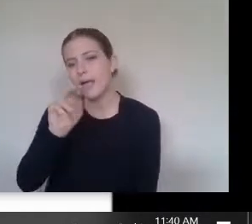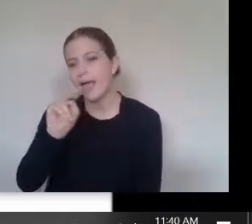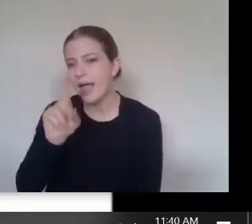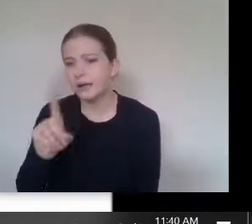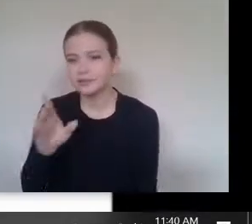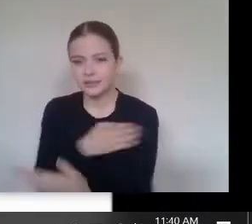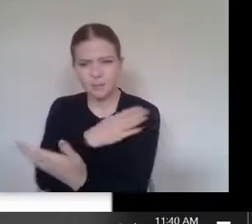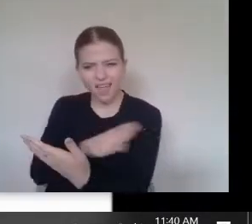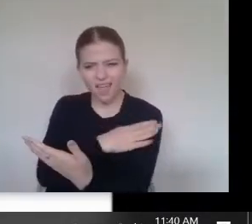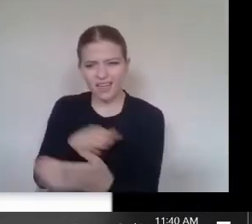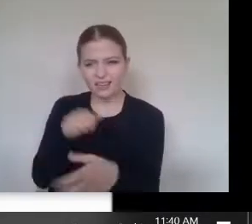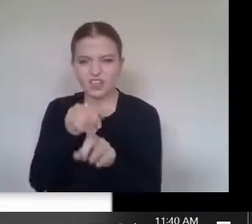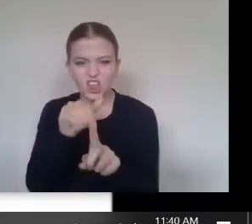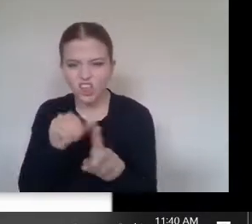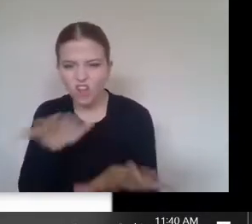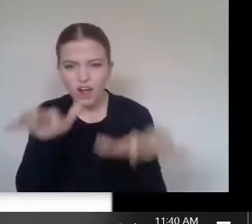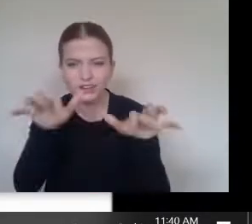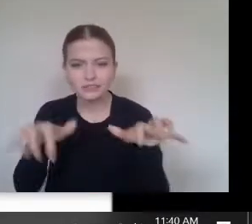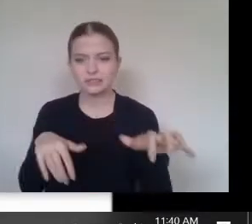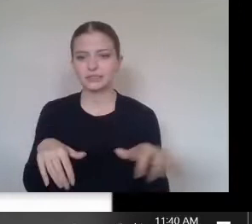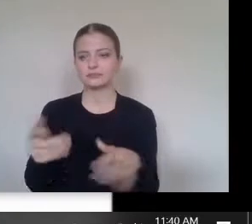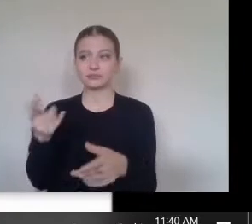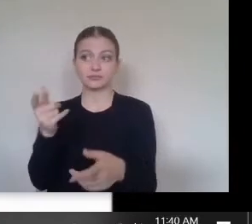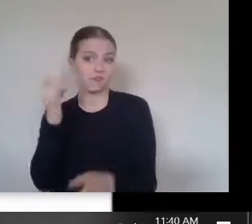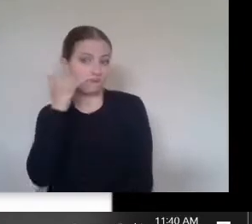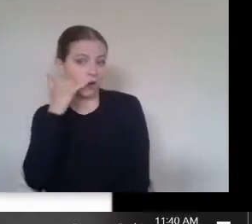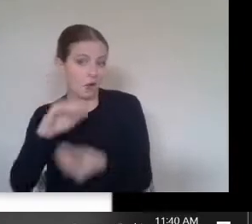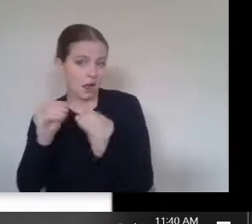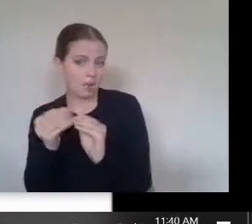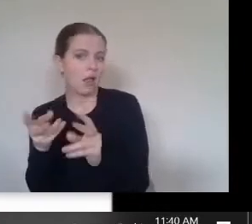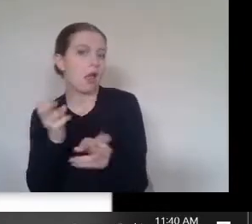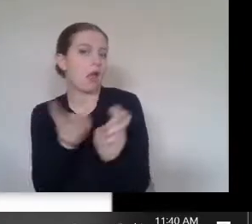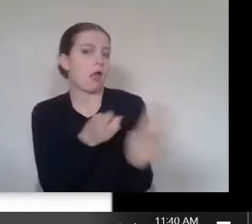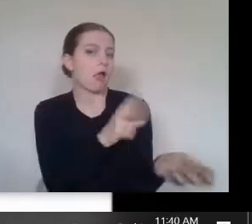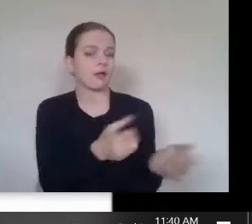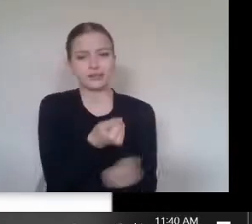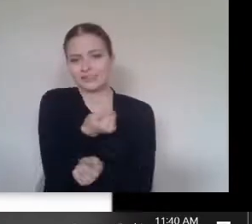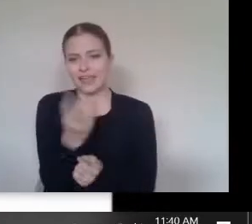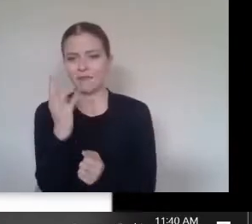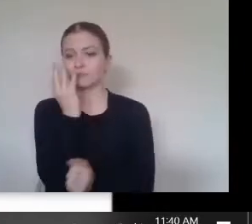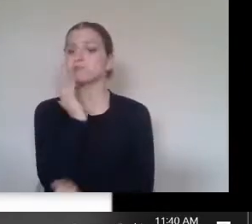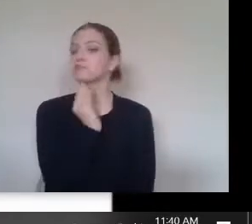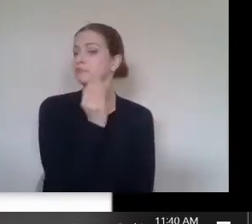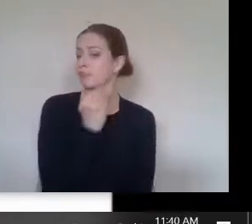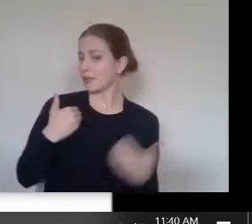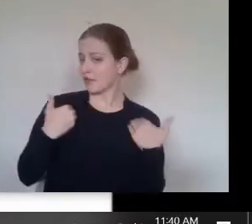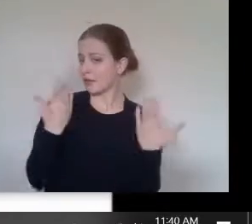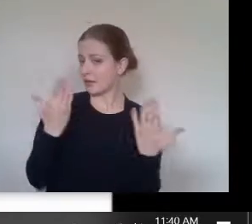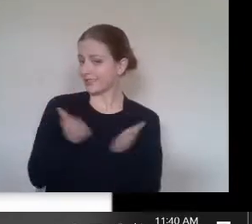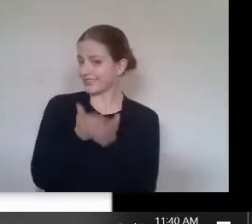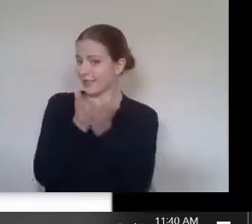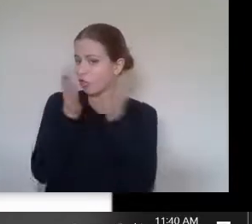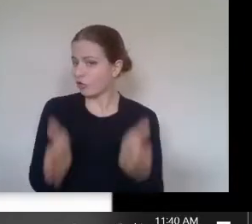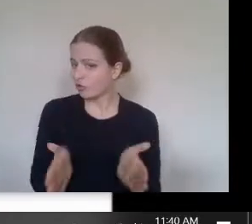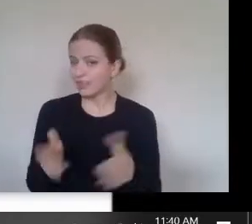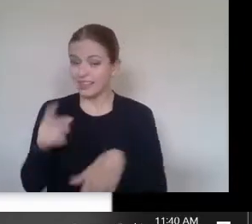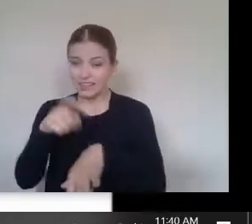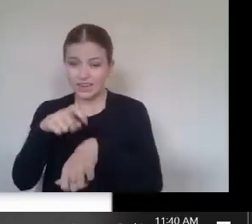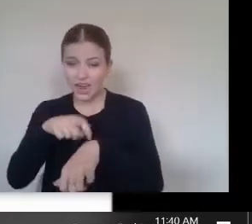audience, rattled the roof, and got the phone numbers of several very attractive young sailors. By then we were